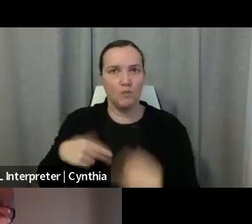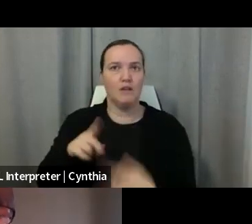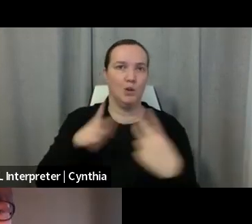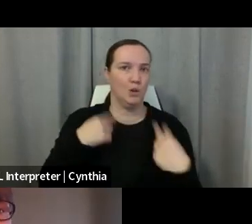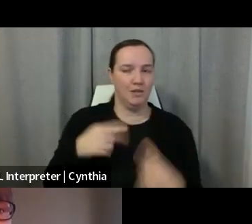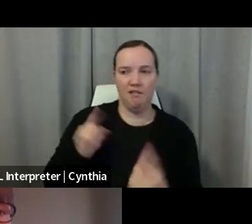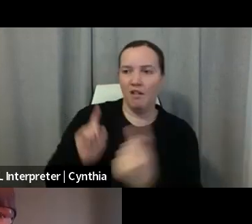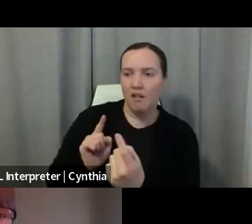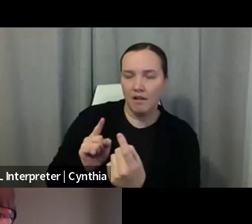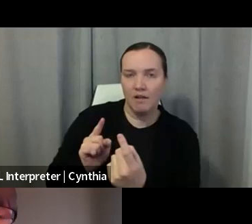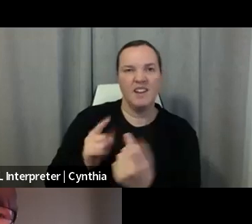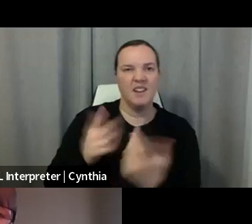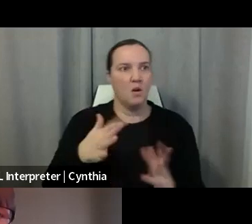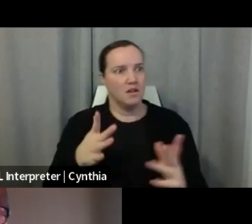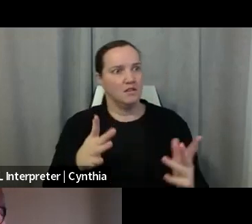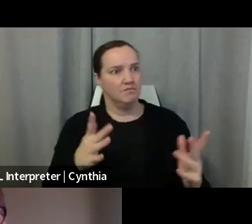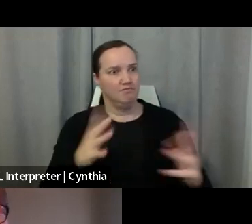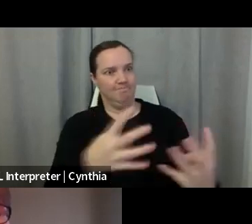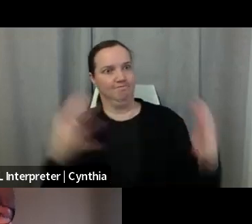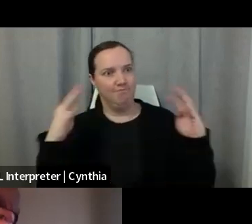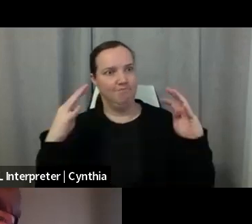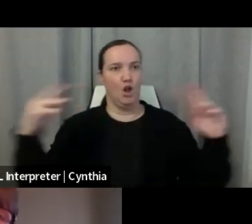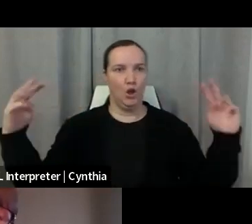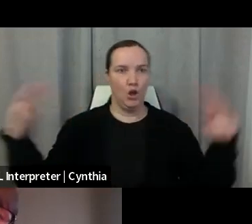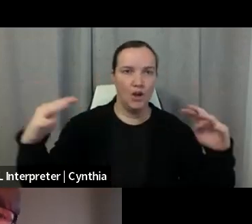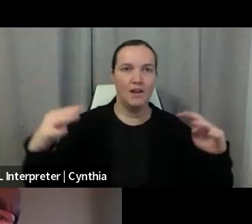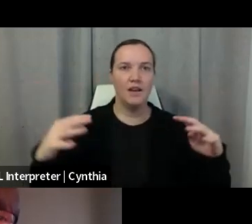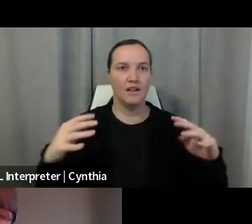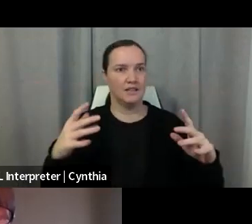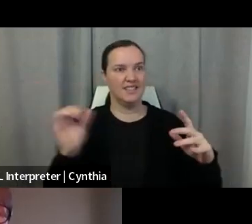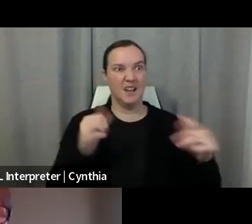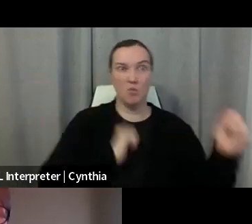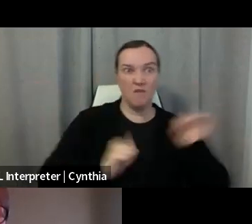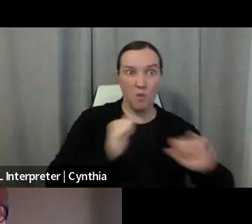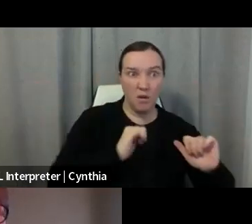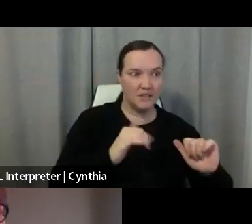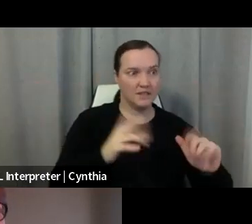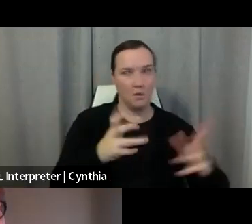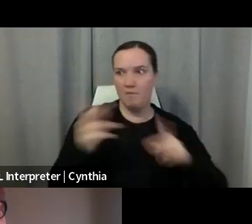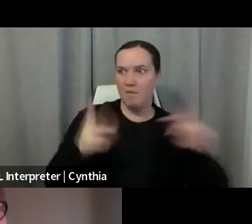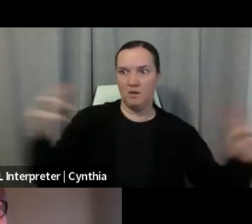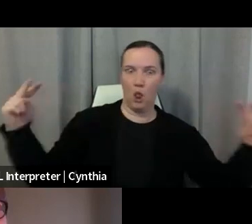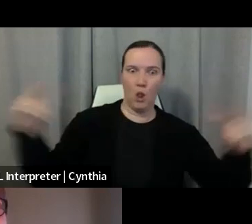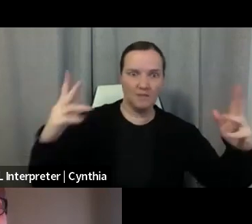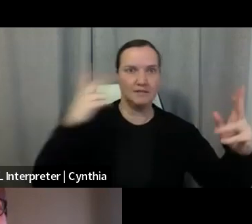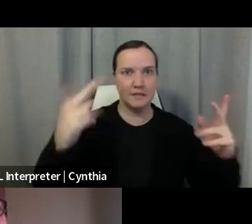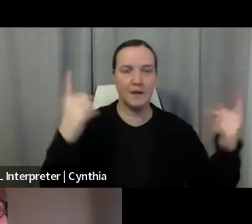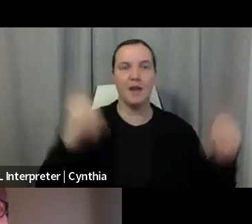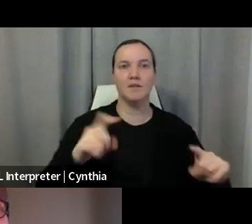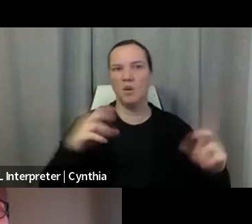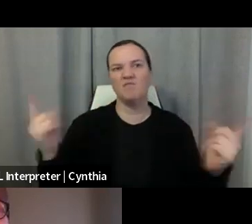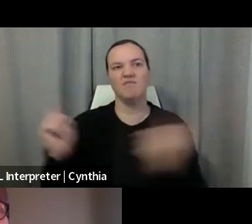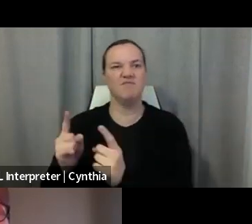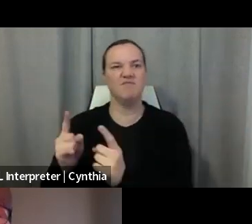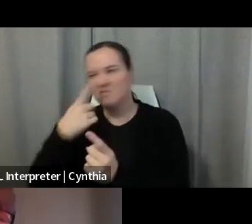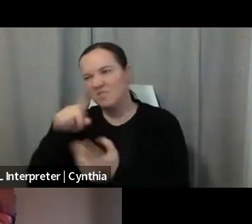trying to make a show of it. Or as we were talking about earlier, is it performative? That it was not performative, that it was really, can we have a conversation?